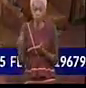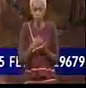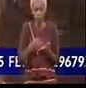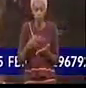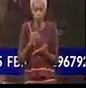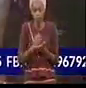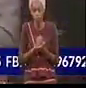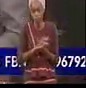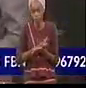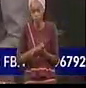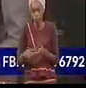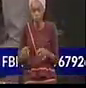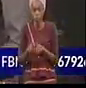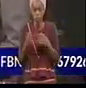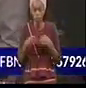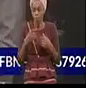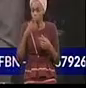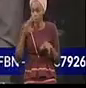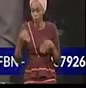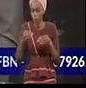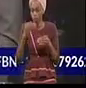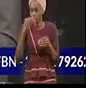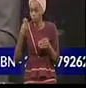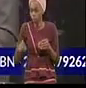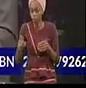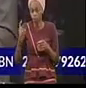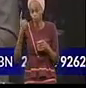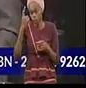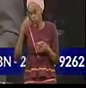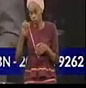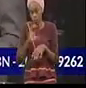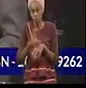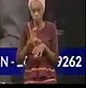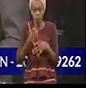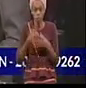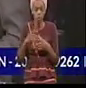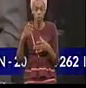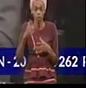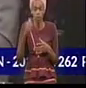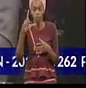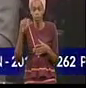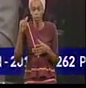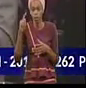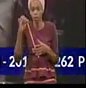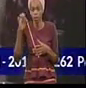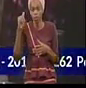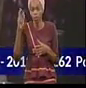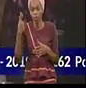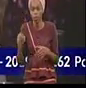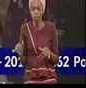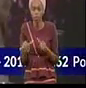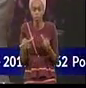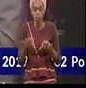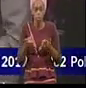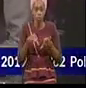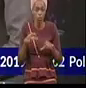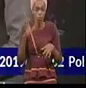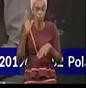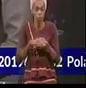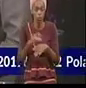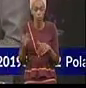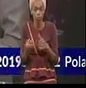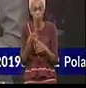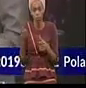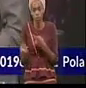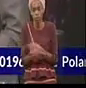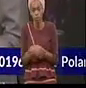as I have given order to the churches of Galatia, even so do ye. Upon the first day of the week, let every one of you labor him